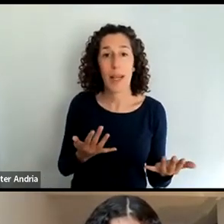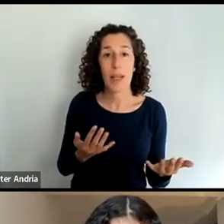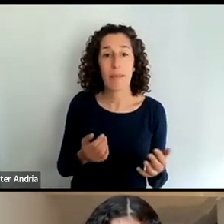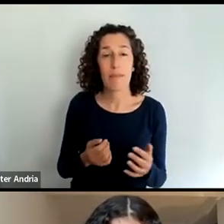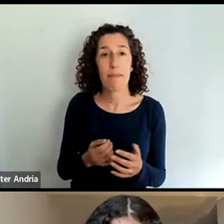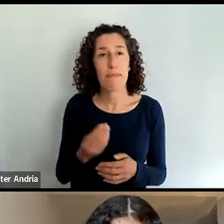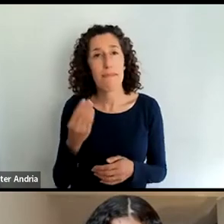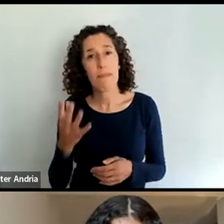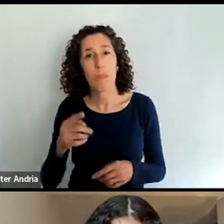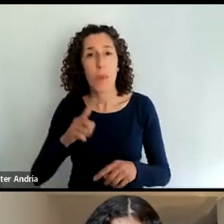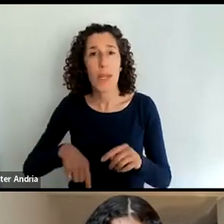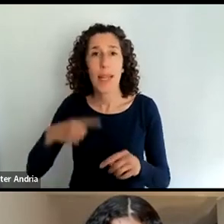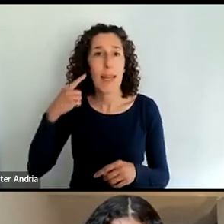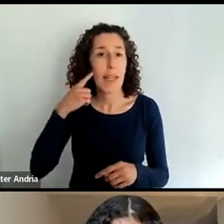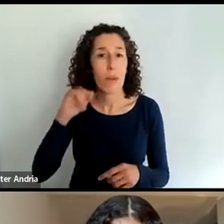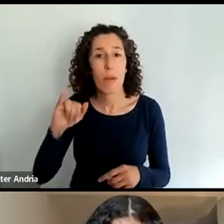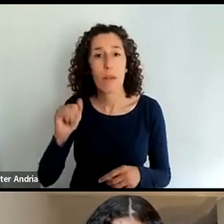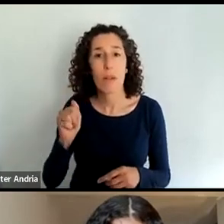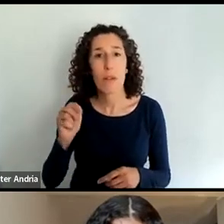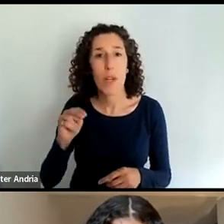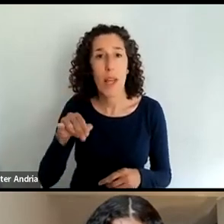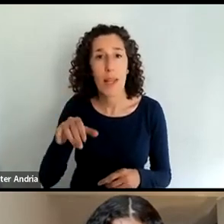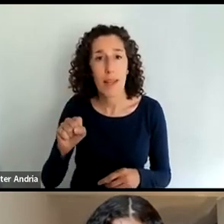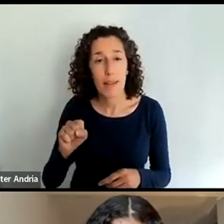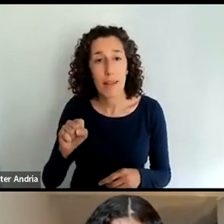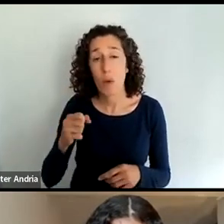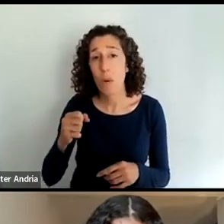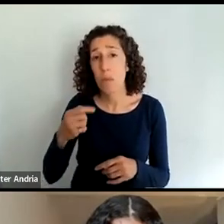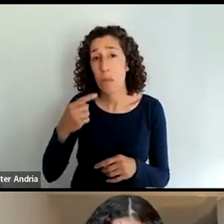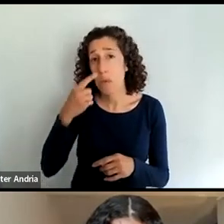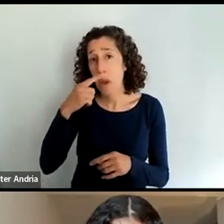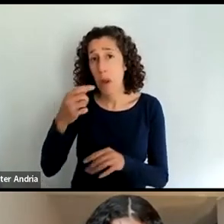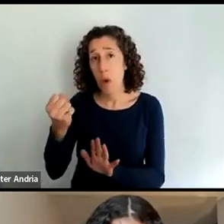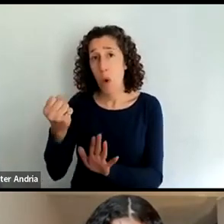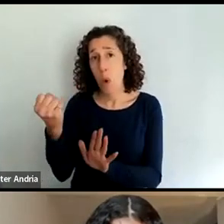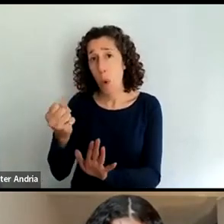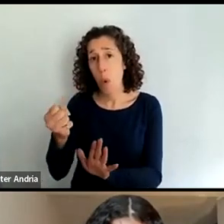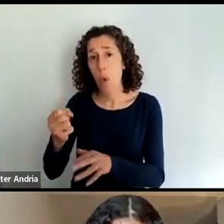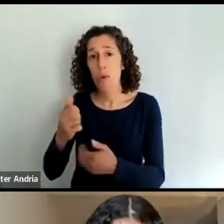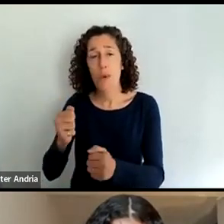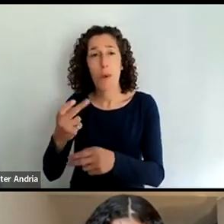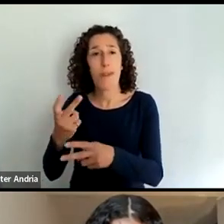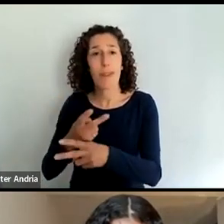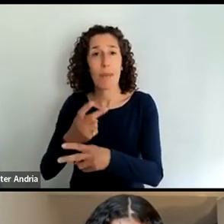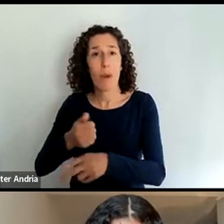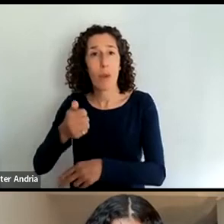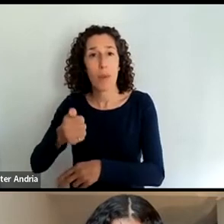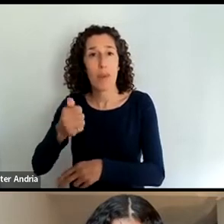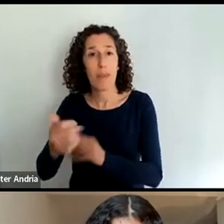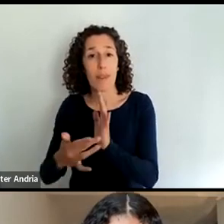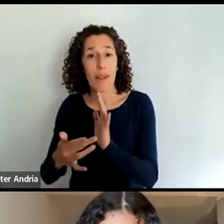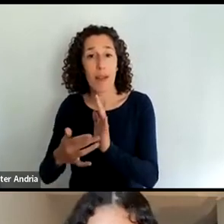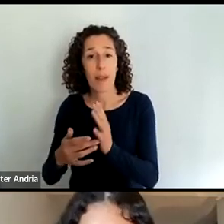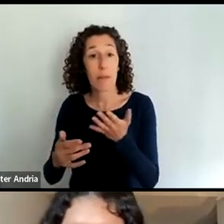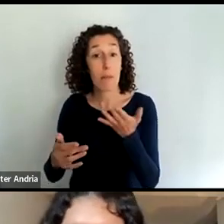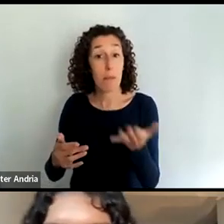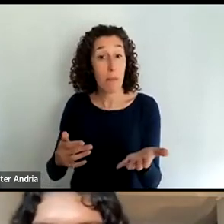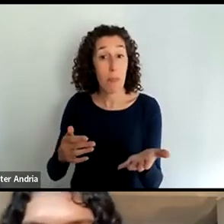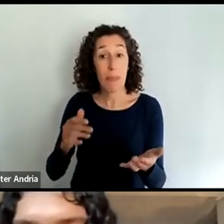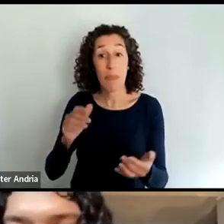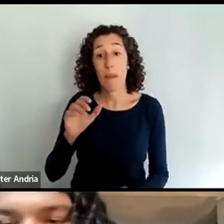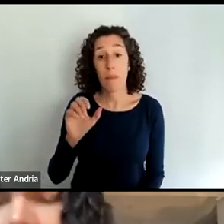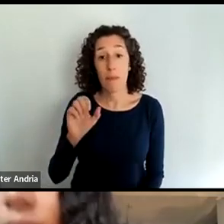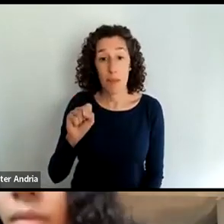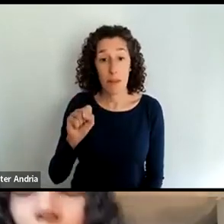So I'm going to say, does anybody else want to jump on this question while Janice is sorting the Sid, go ahead. Yes, I would